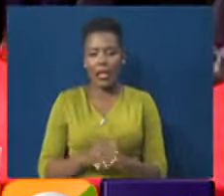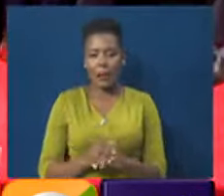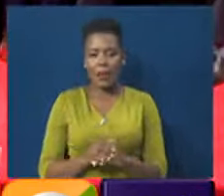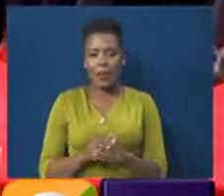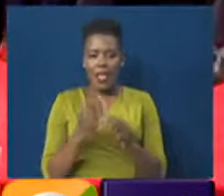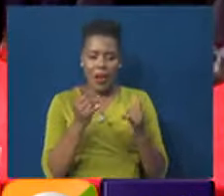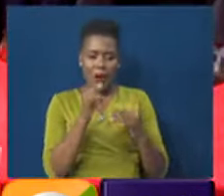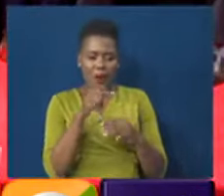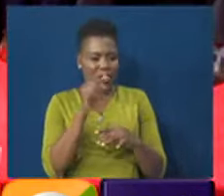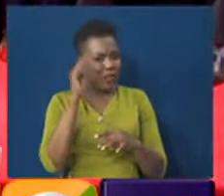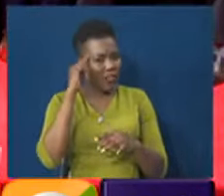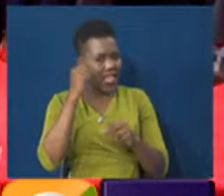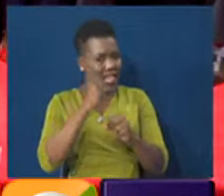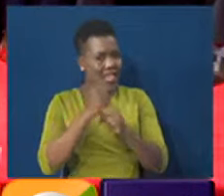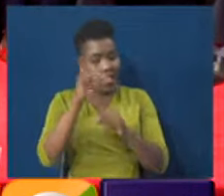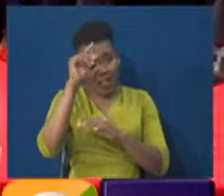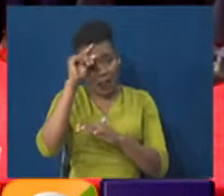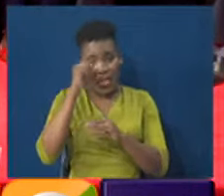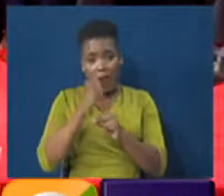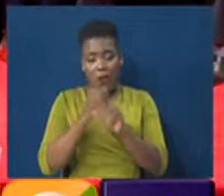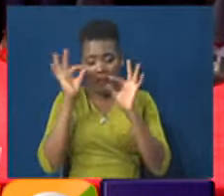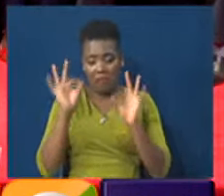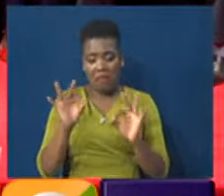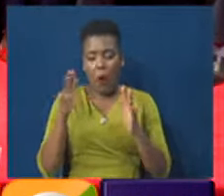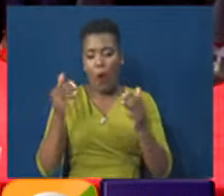government's performance in terms of cost myself, of living?